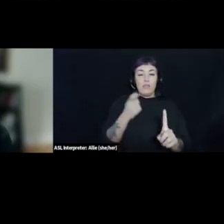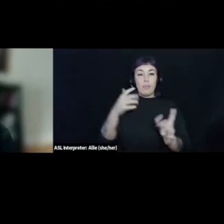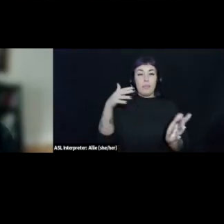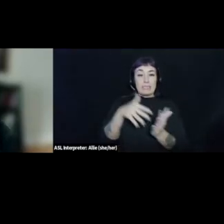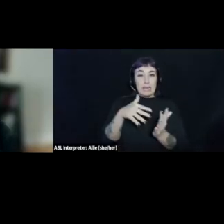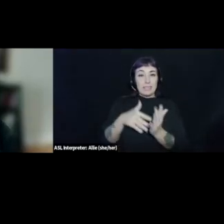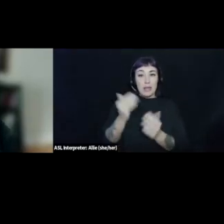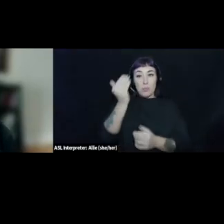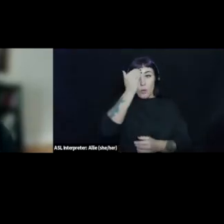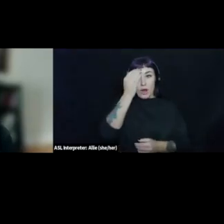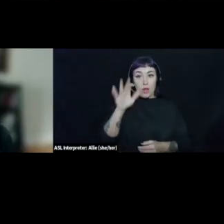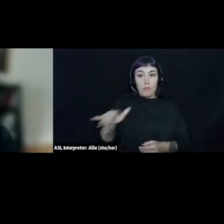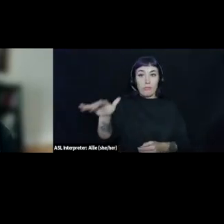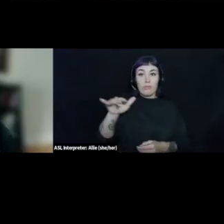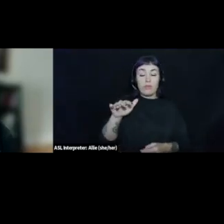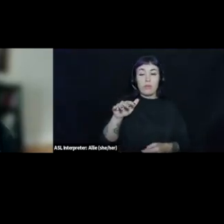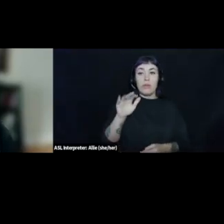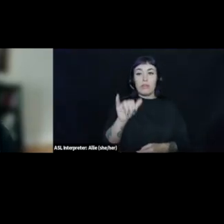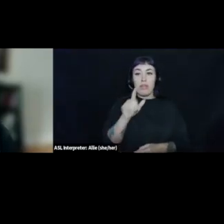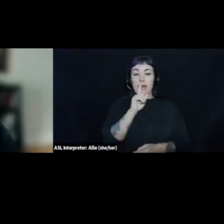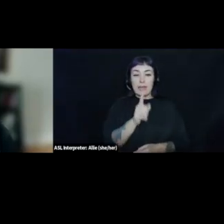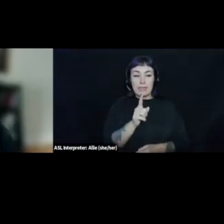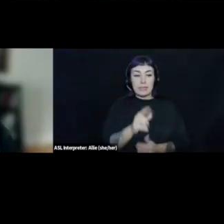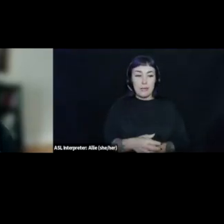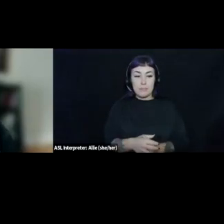I'm aware of, that is